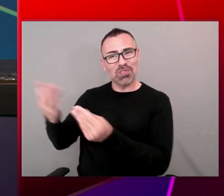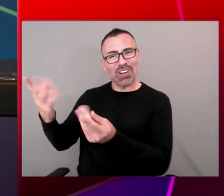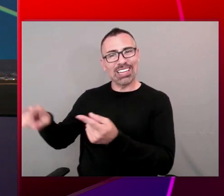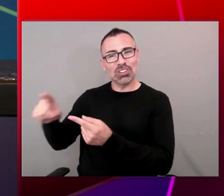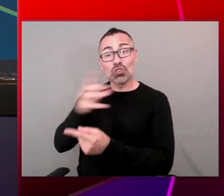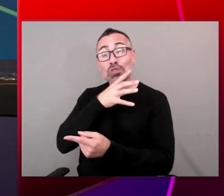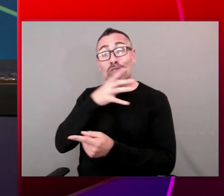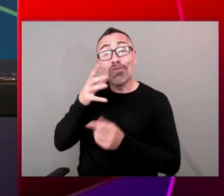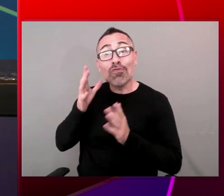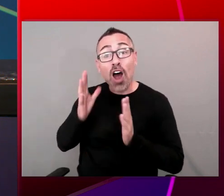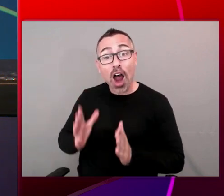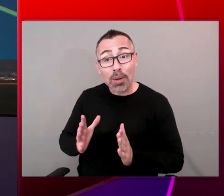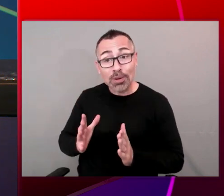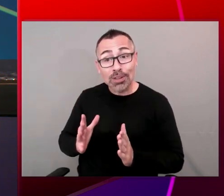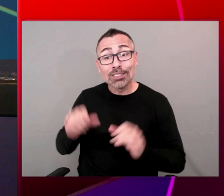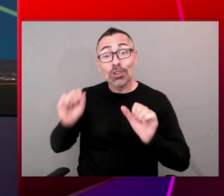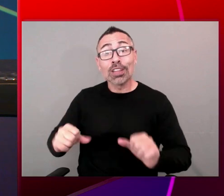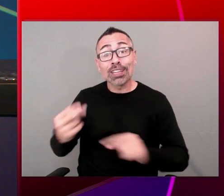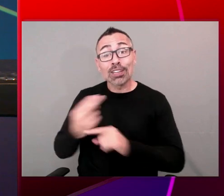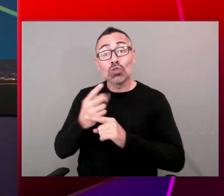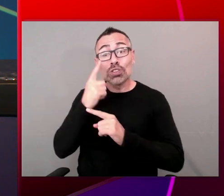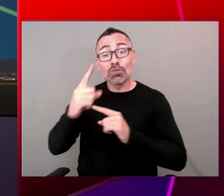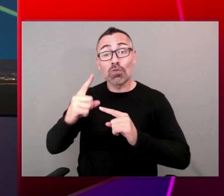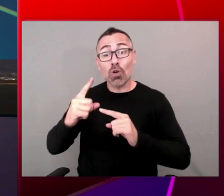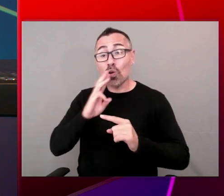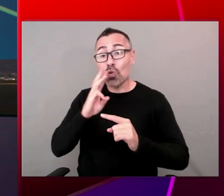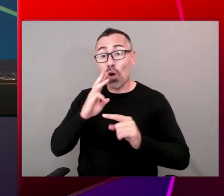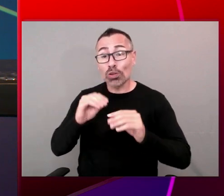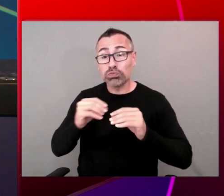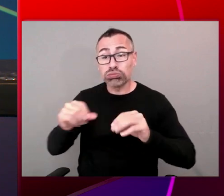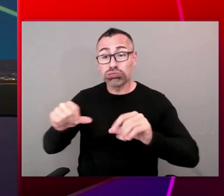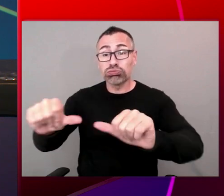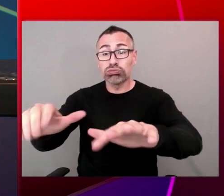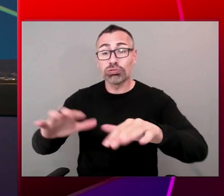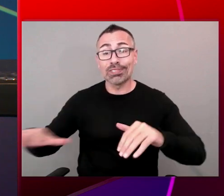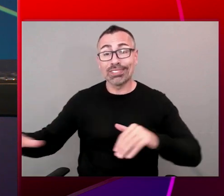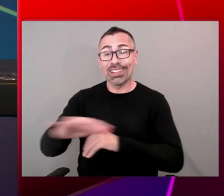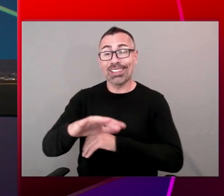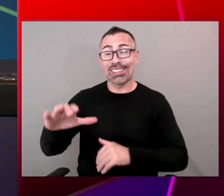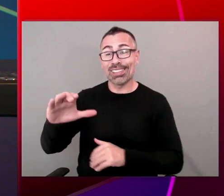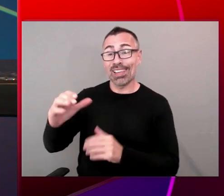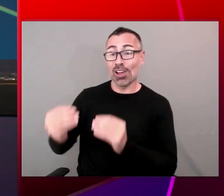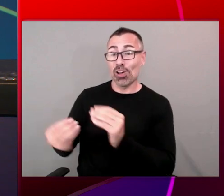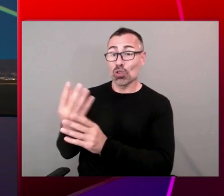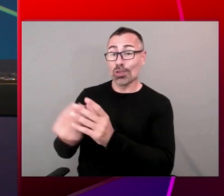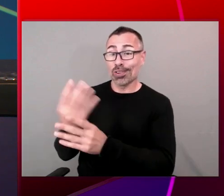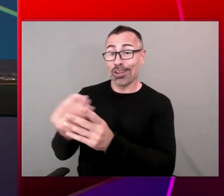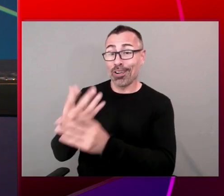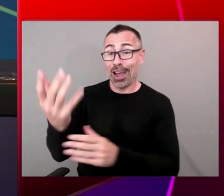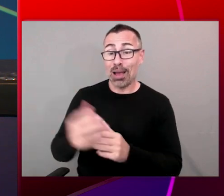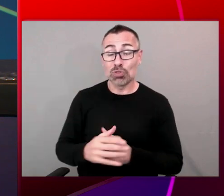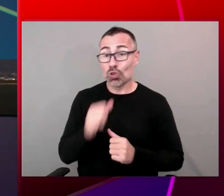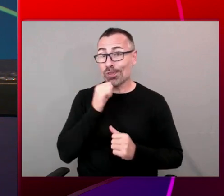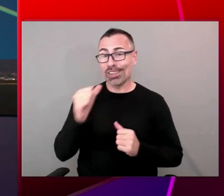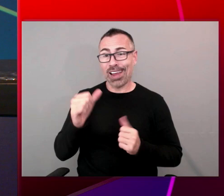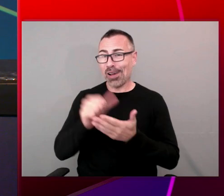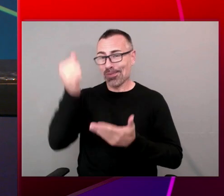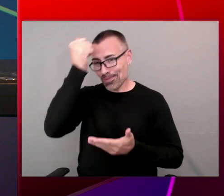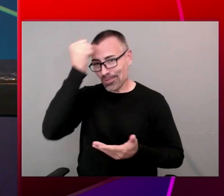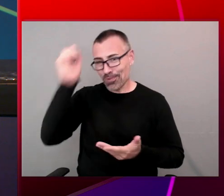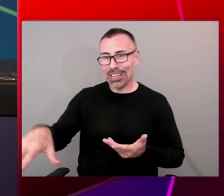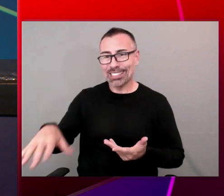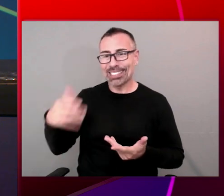in irrigation. So we want to make sure that we're not wasting any water here, right? We use it as much as we can, and then it can be used for